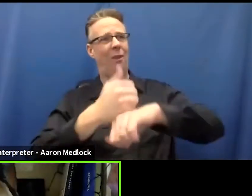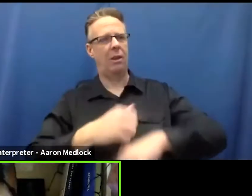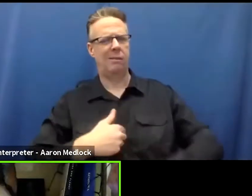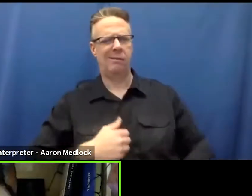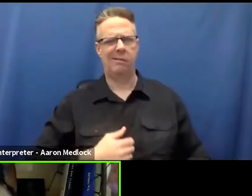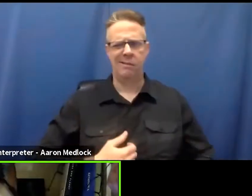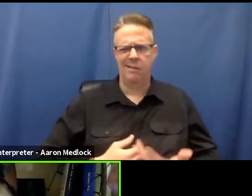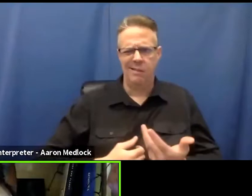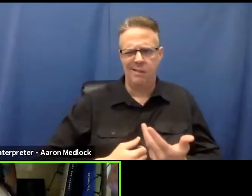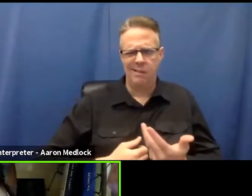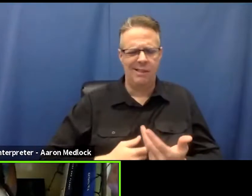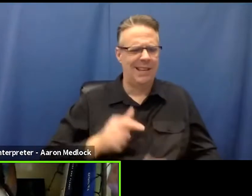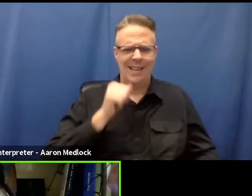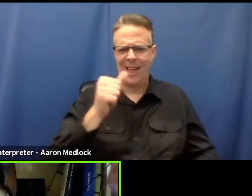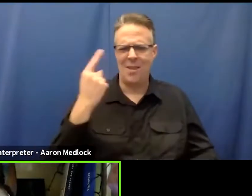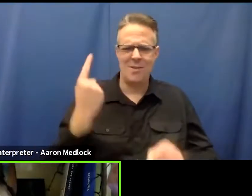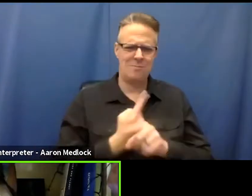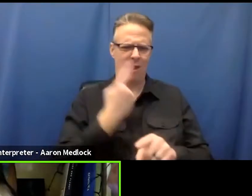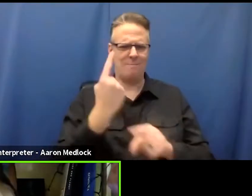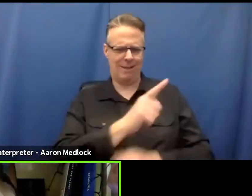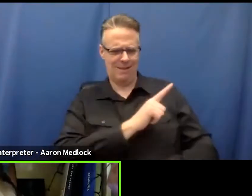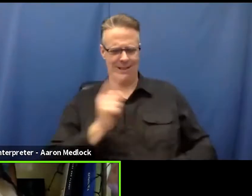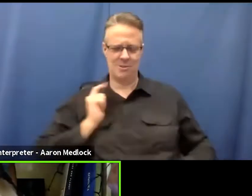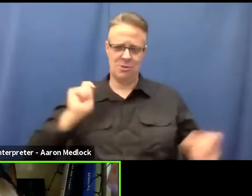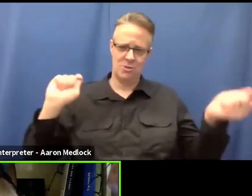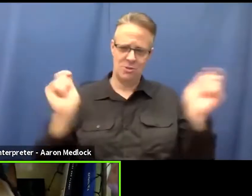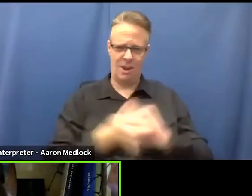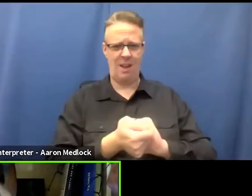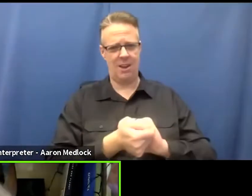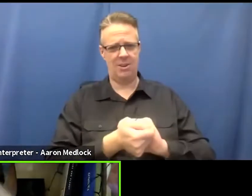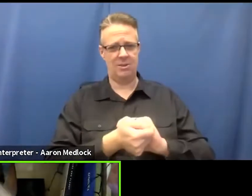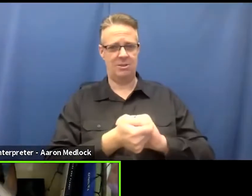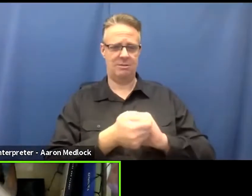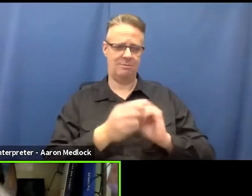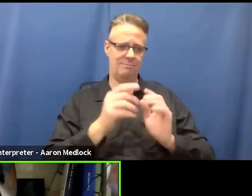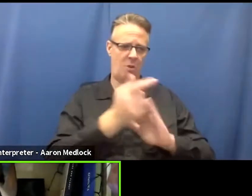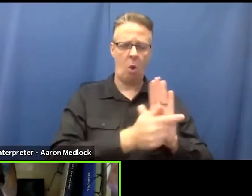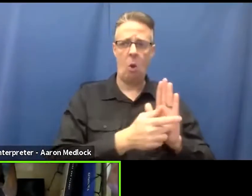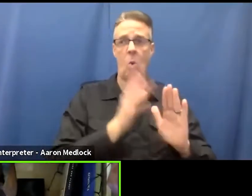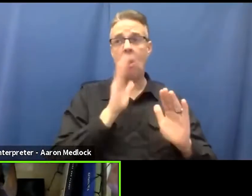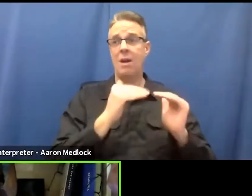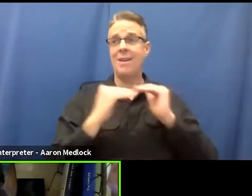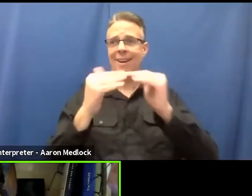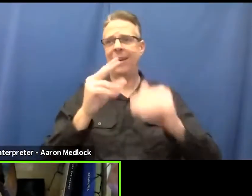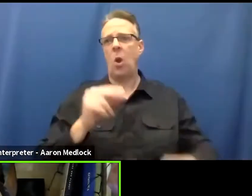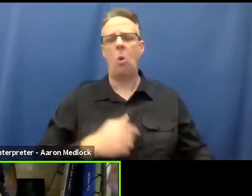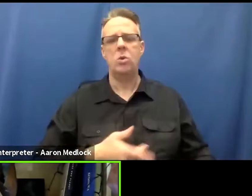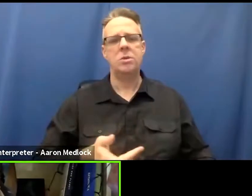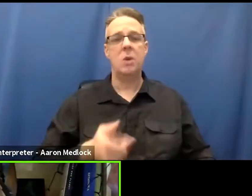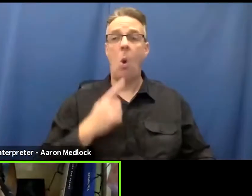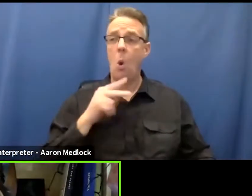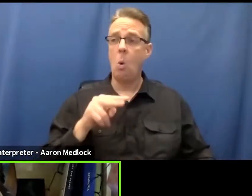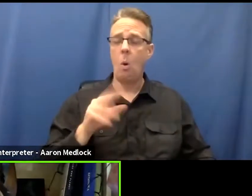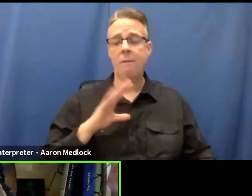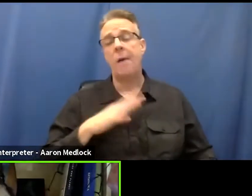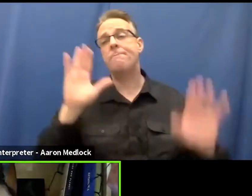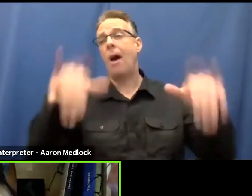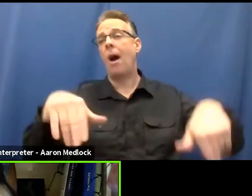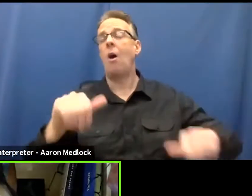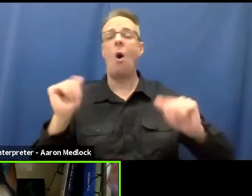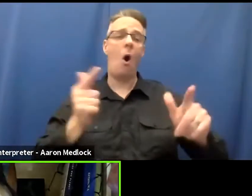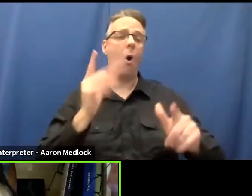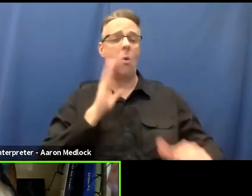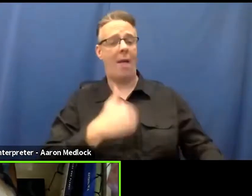proper legislation, proper change, proper equality. It'll be, we're all going to, like, everyone is going to wear a